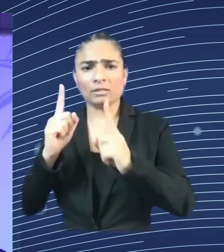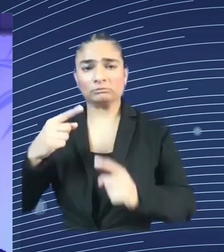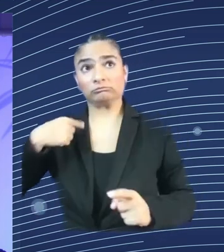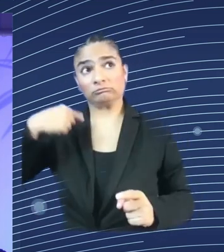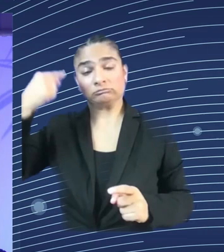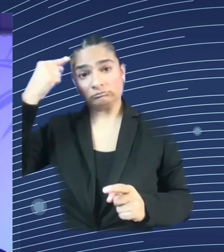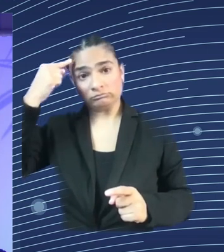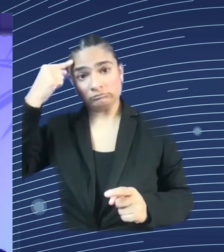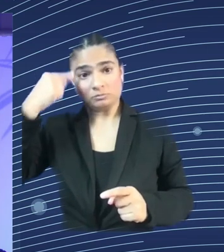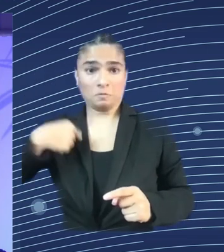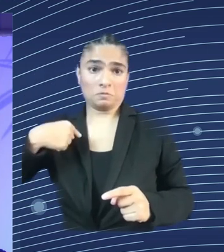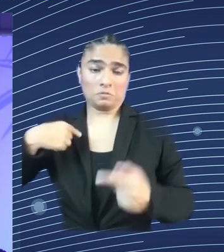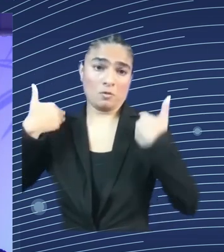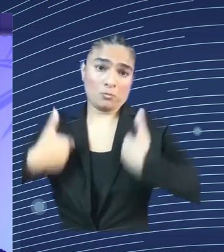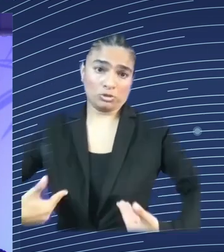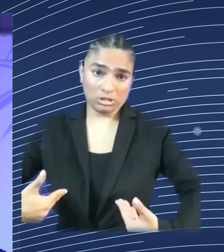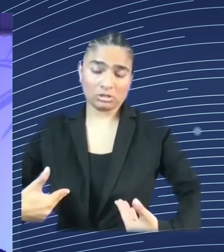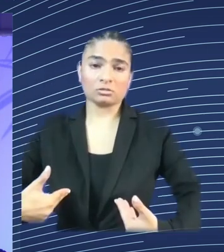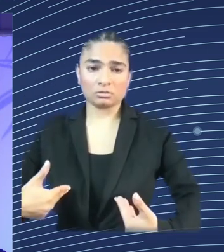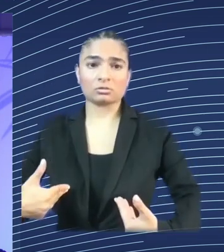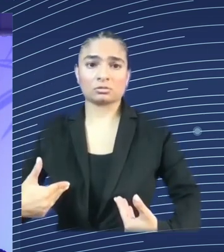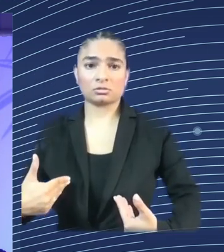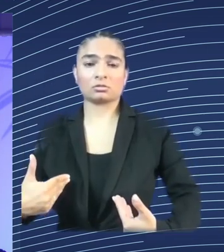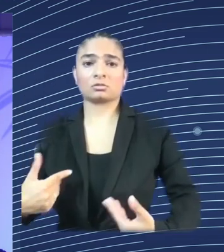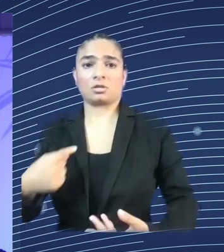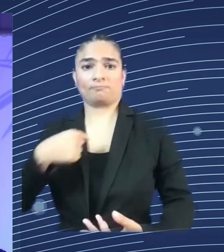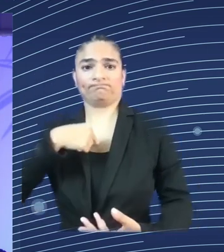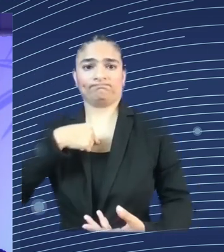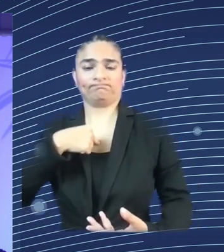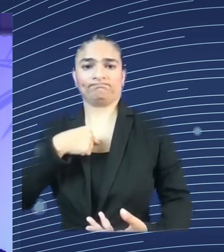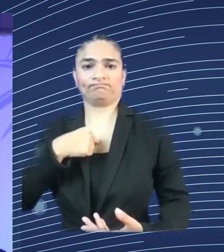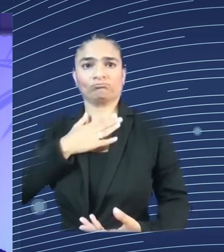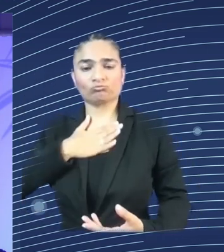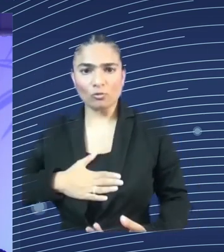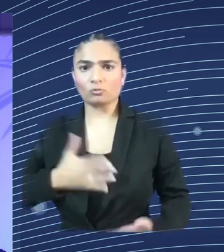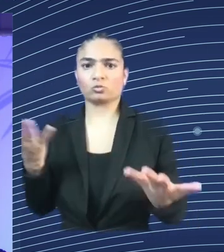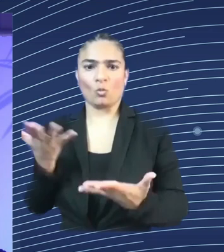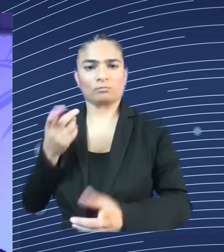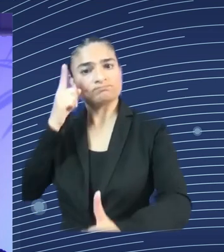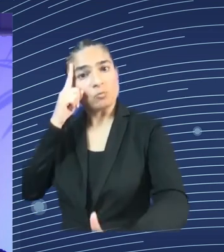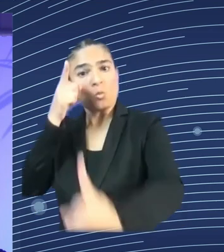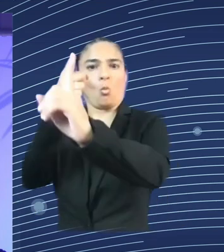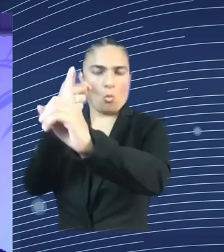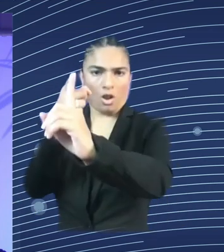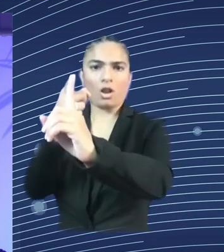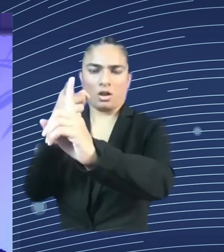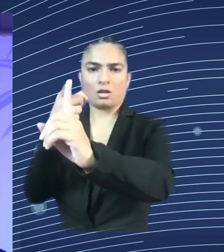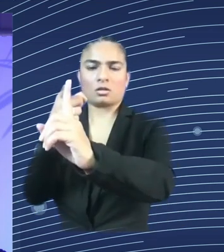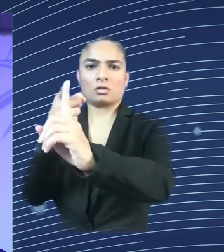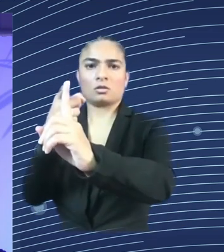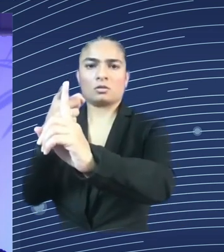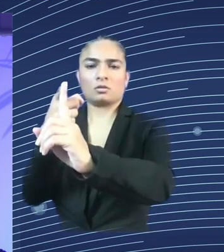our goal is to enhance services for the